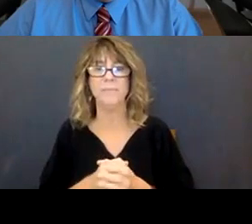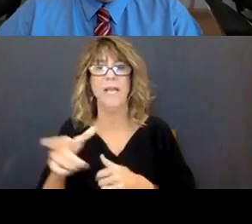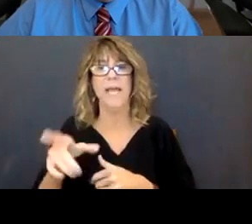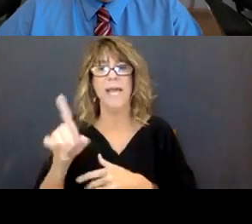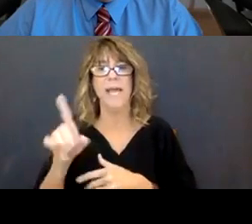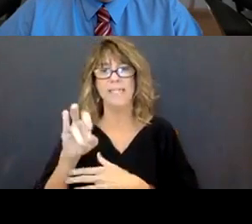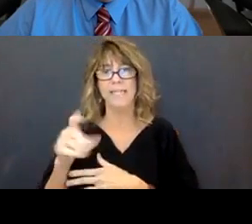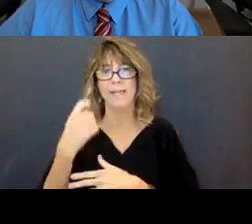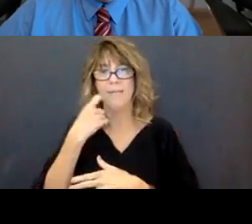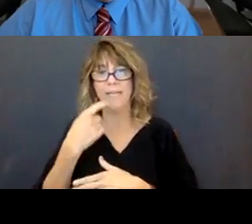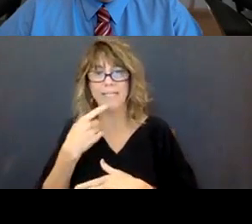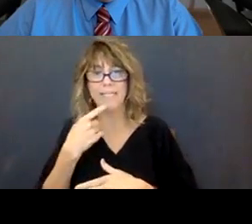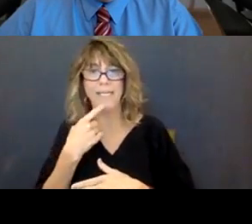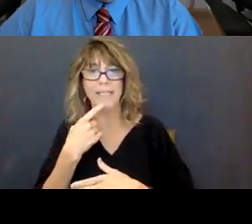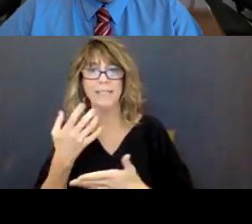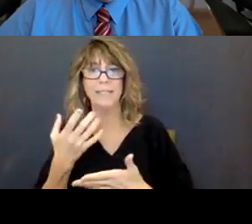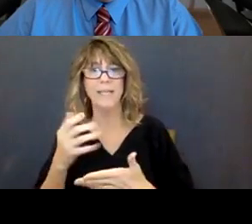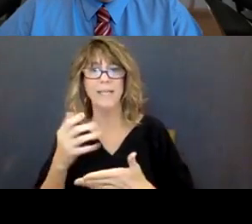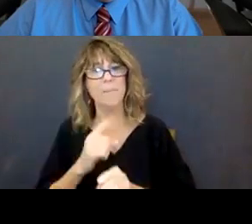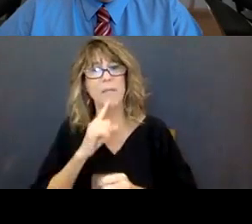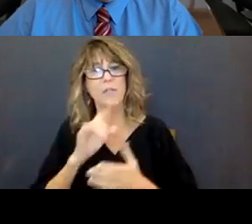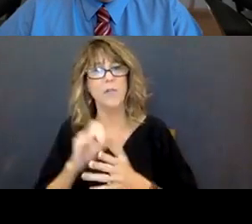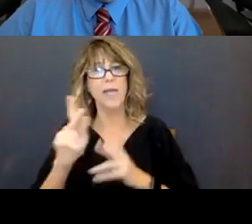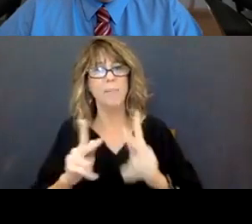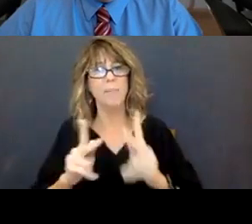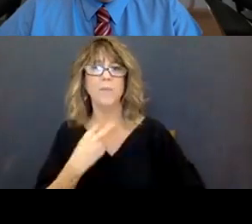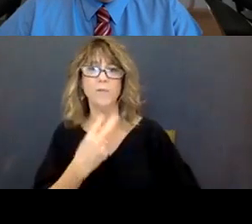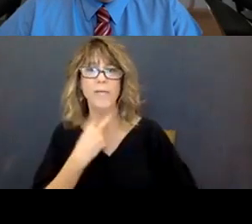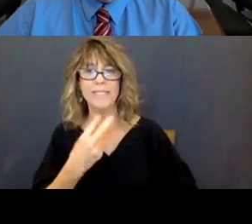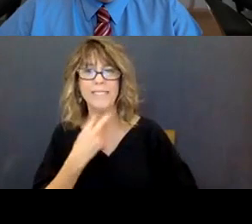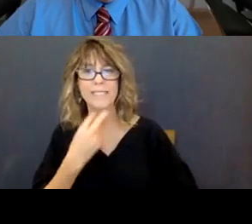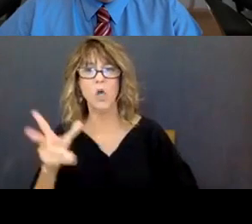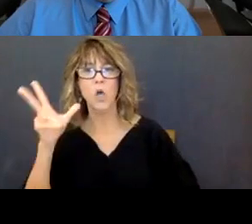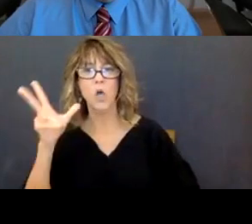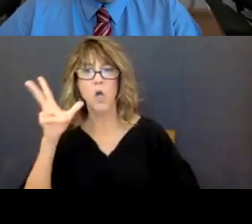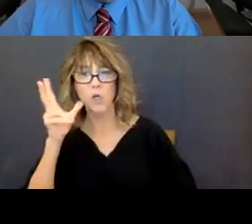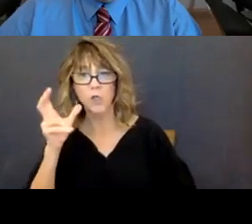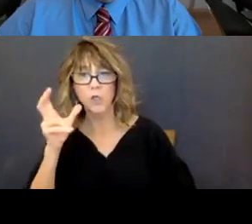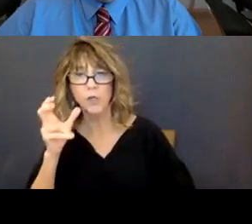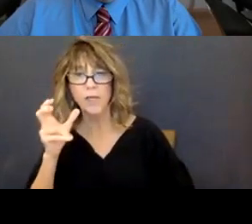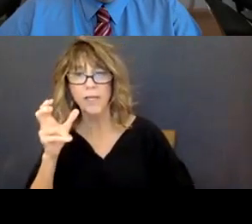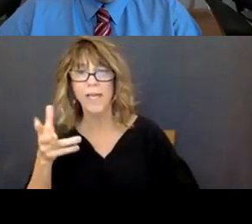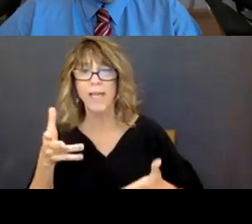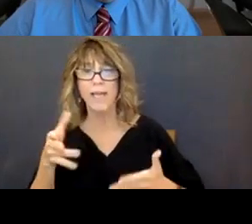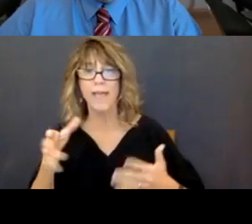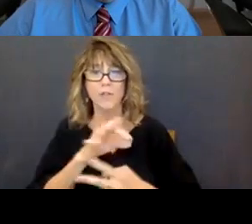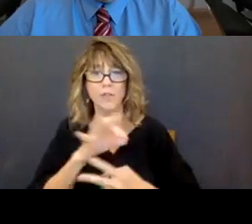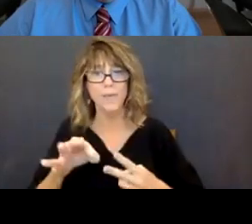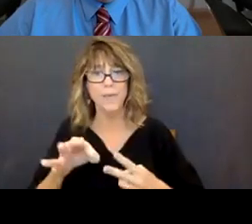is heard and choice is extended. We have contract language that speaks